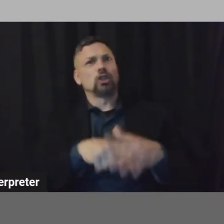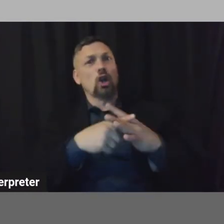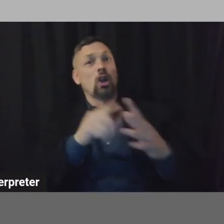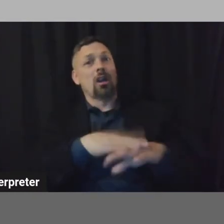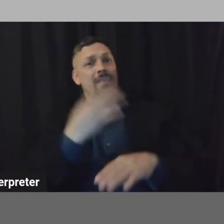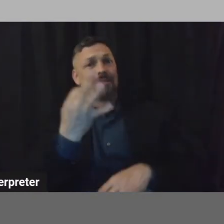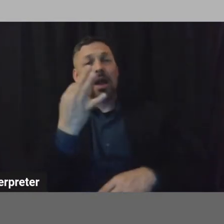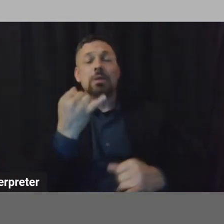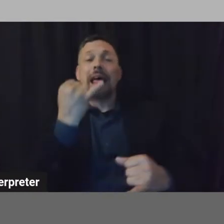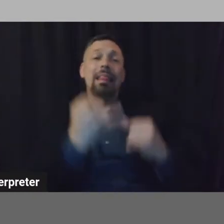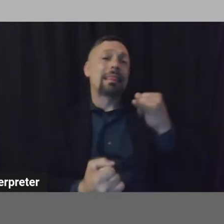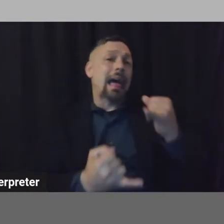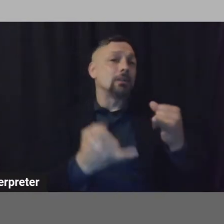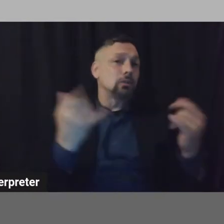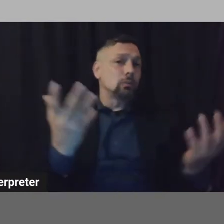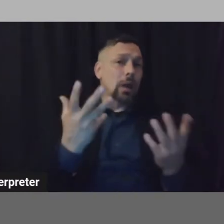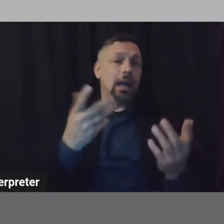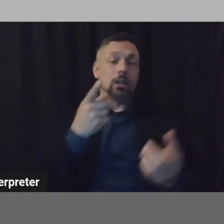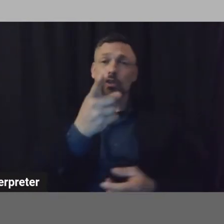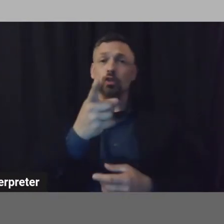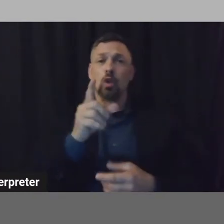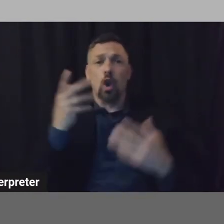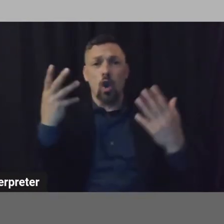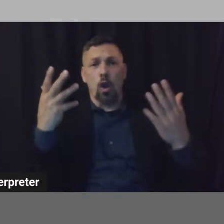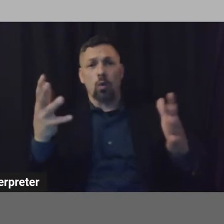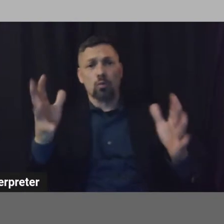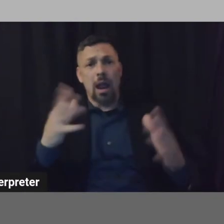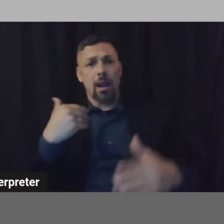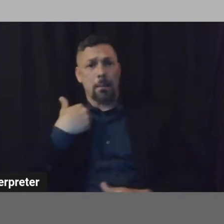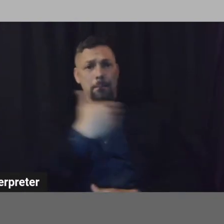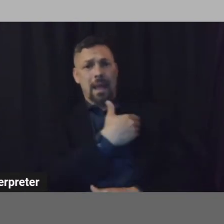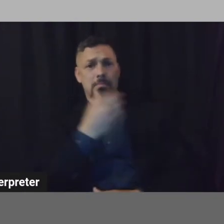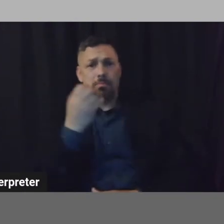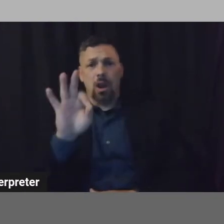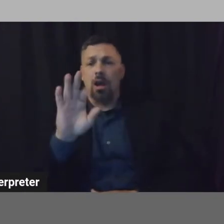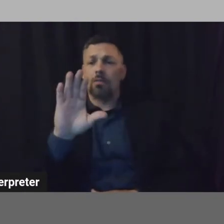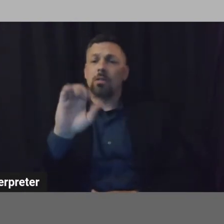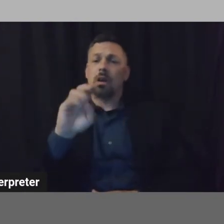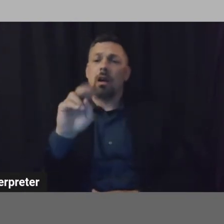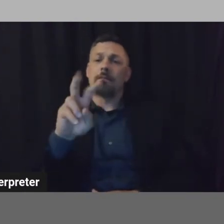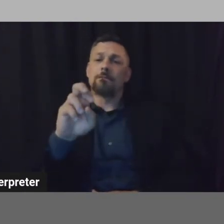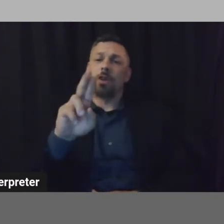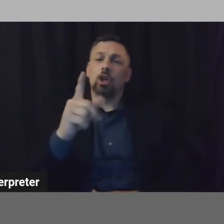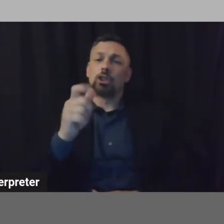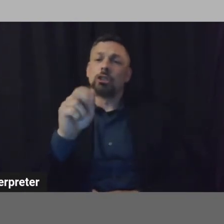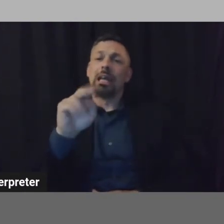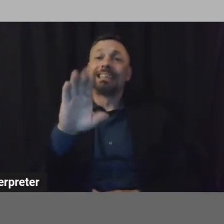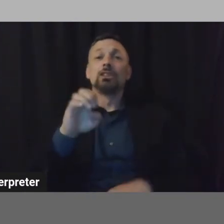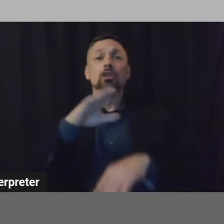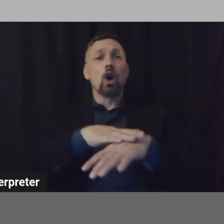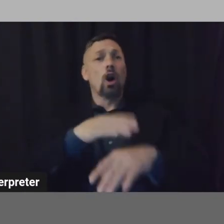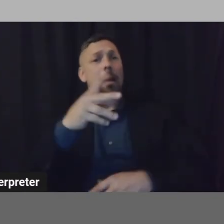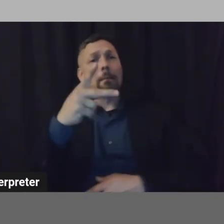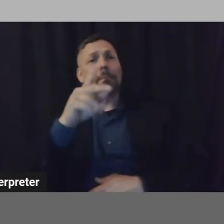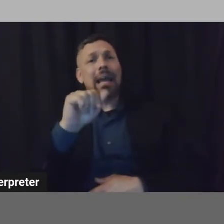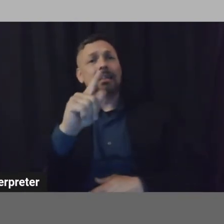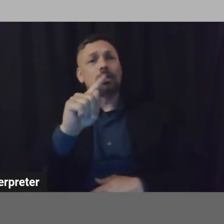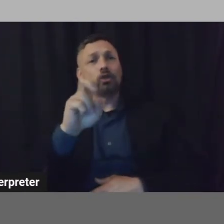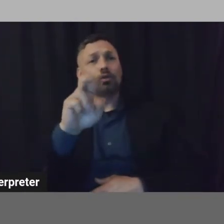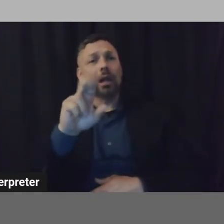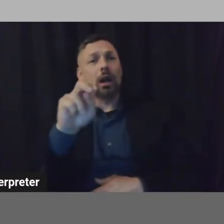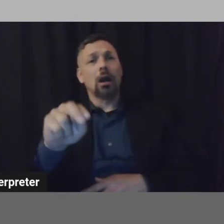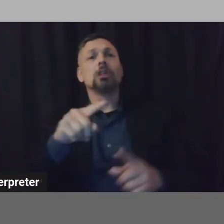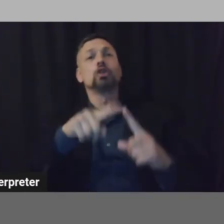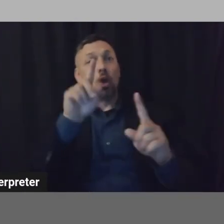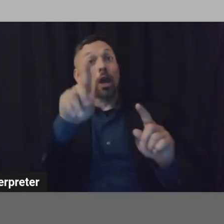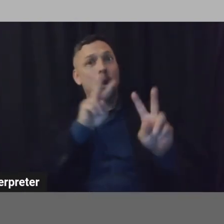make a plug. If you are already a member of Convergence on Patreon, you can watch my weekly interview live while